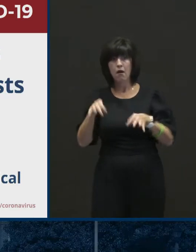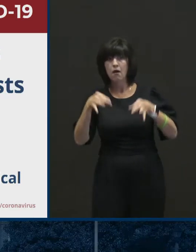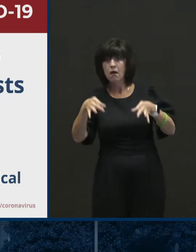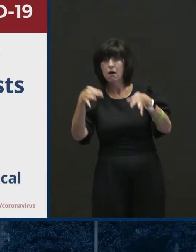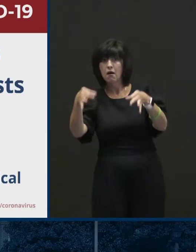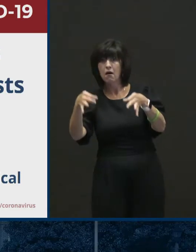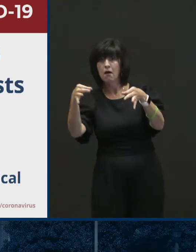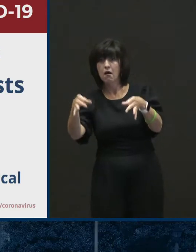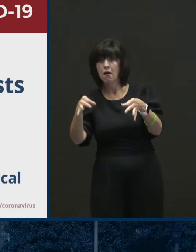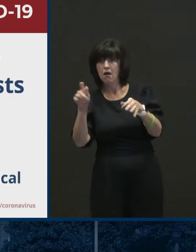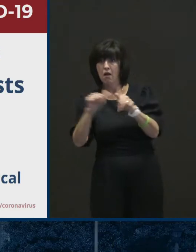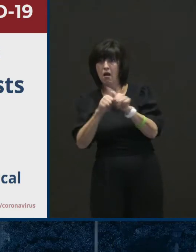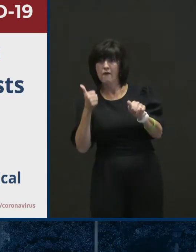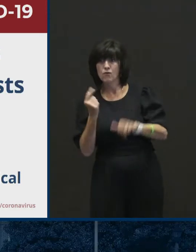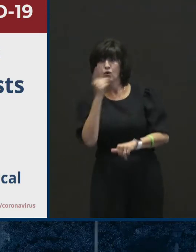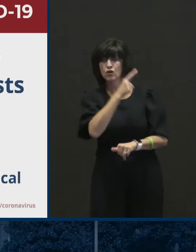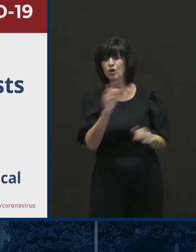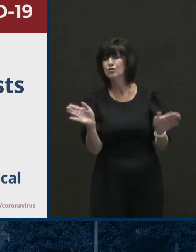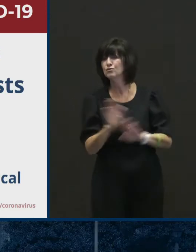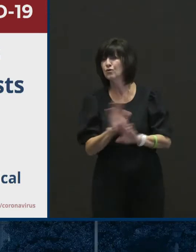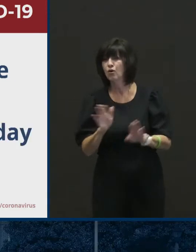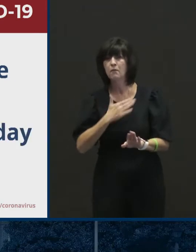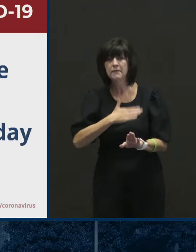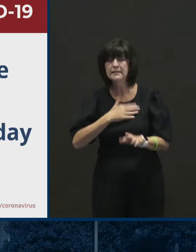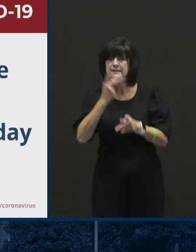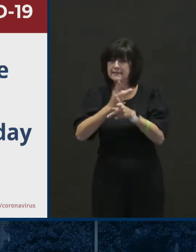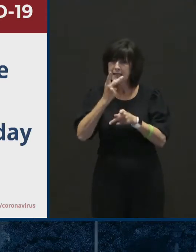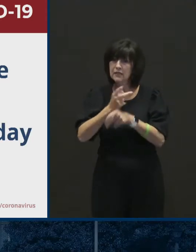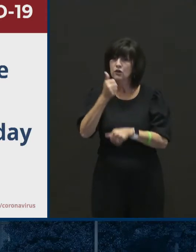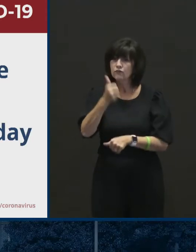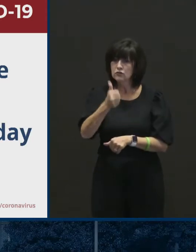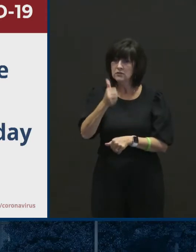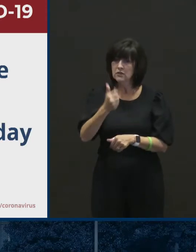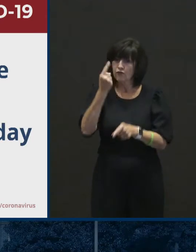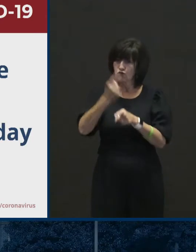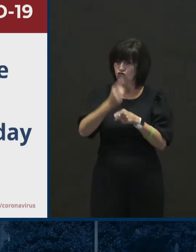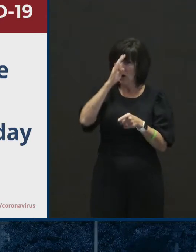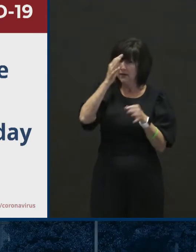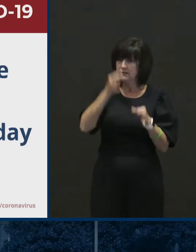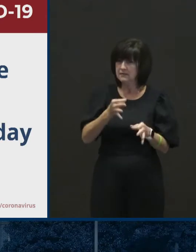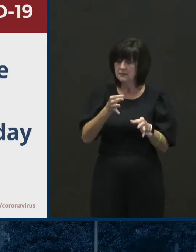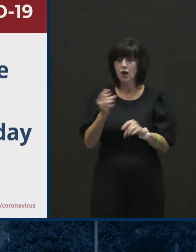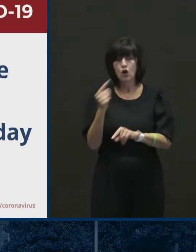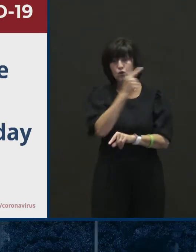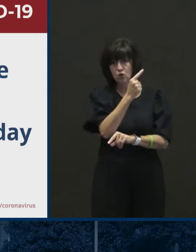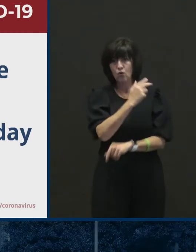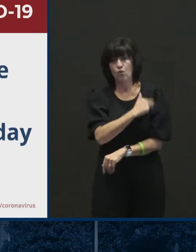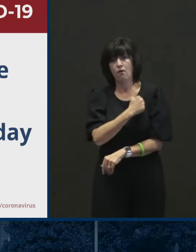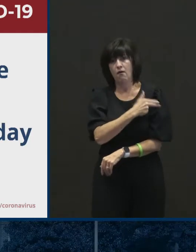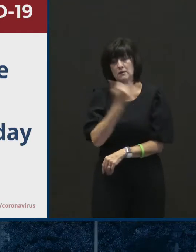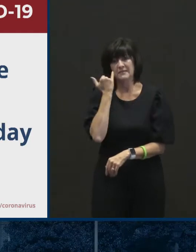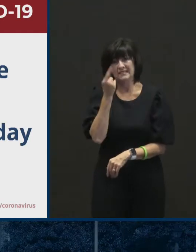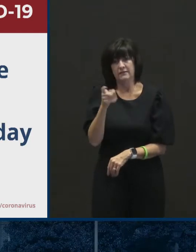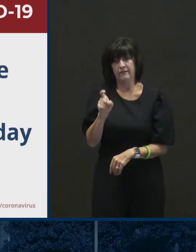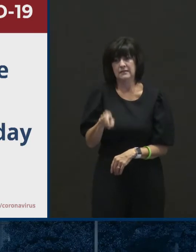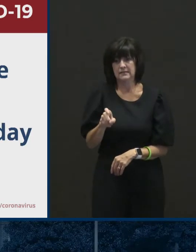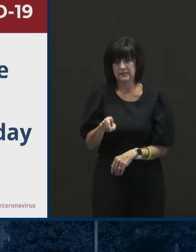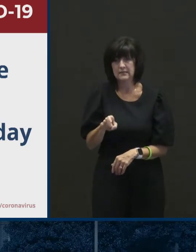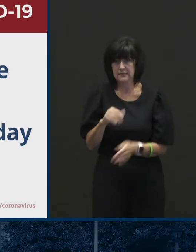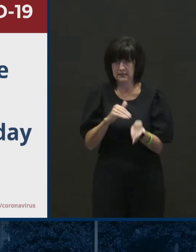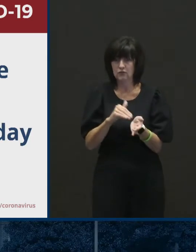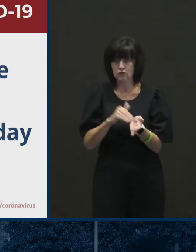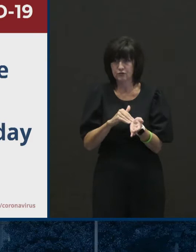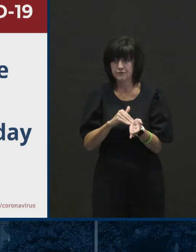you take care of yourself if you need hospitalization. So here's what I've been talking about. That